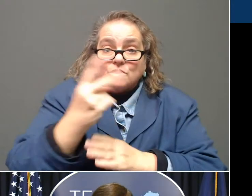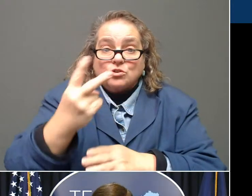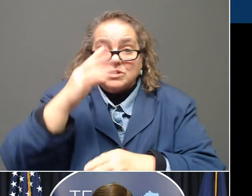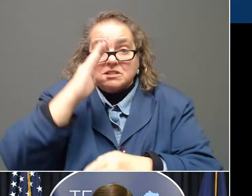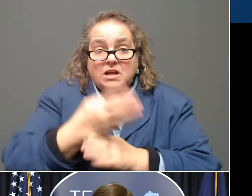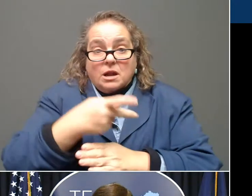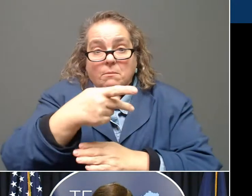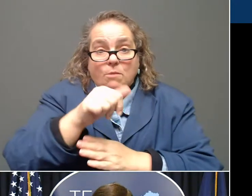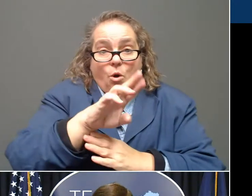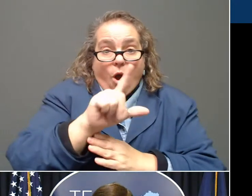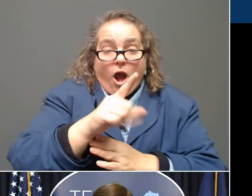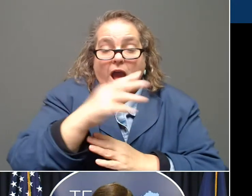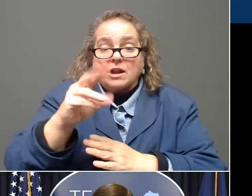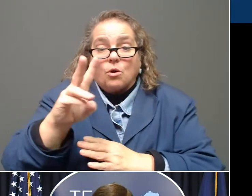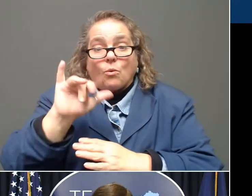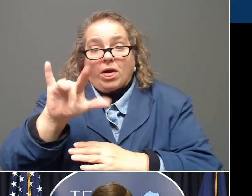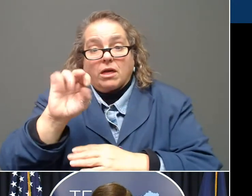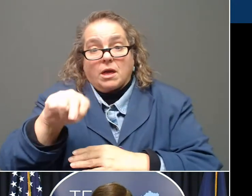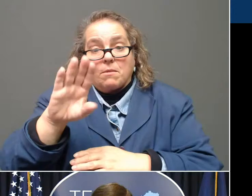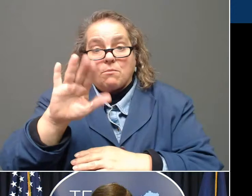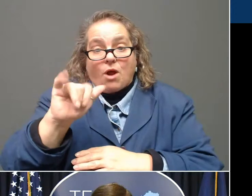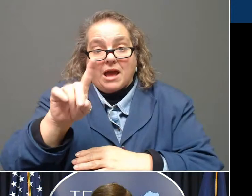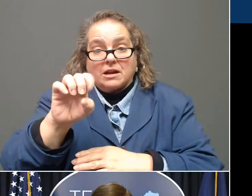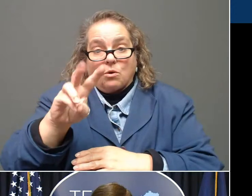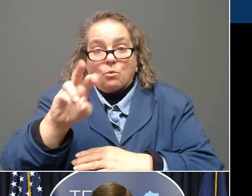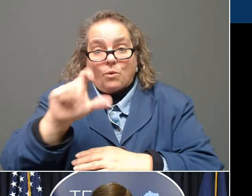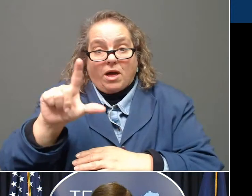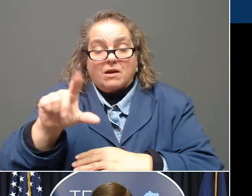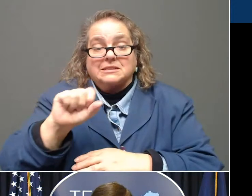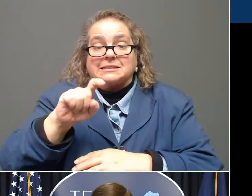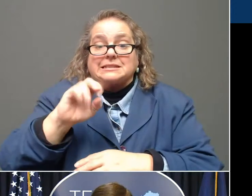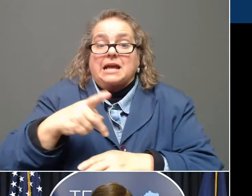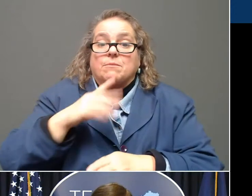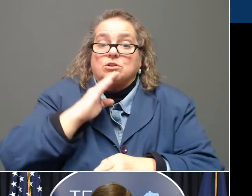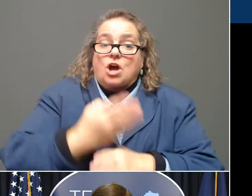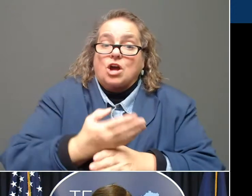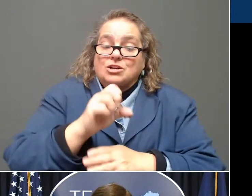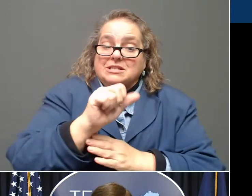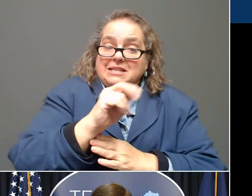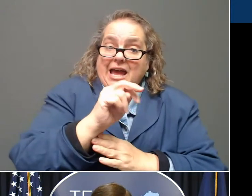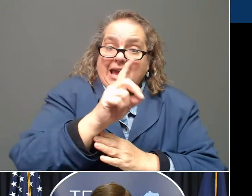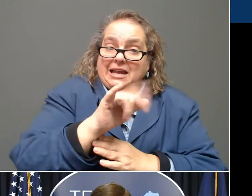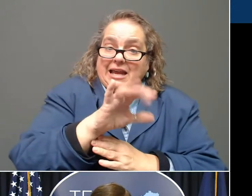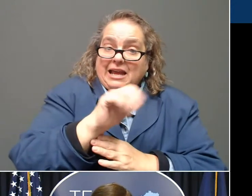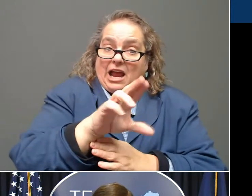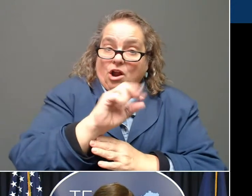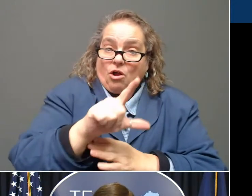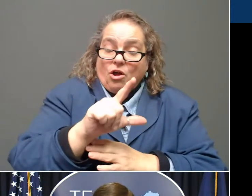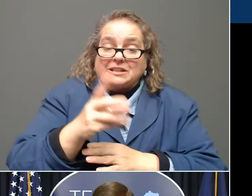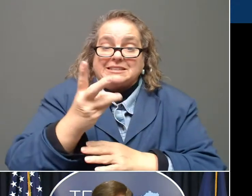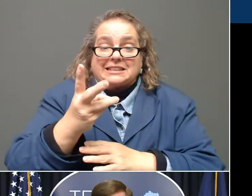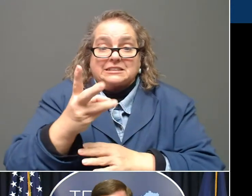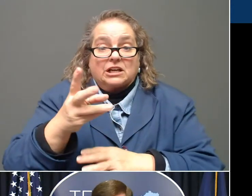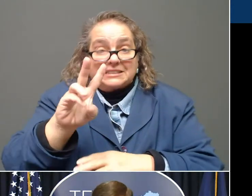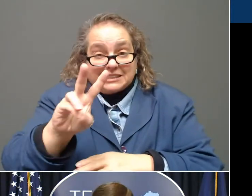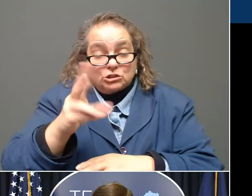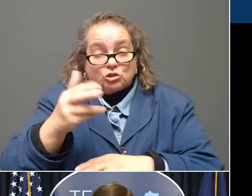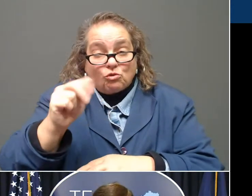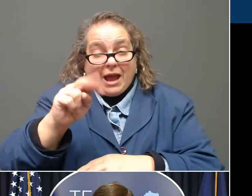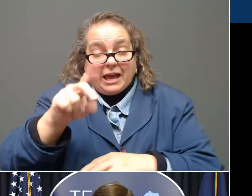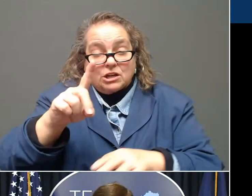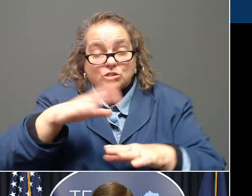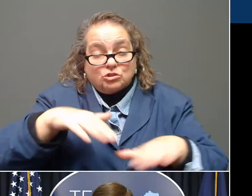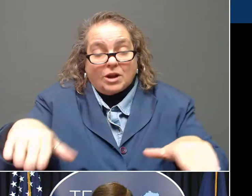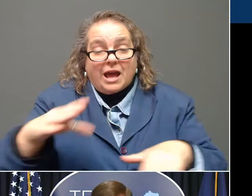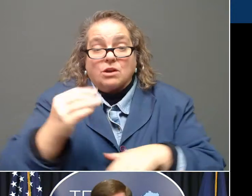love again with John Spiegel. She overcame challenges in life such as a speech impediment that halted her education, yet went on to